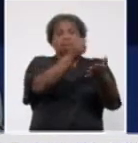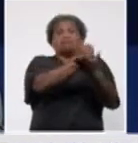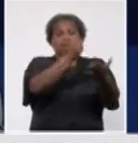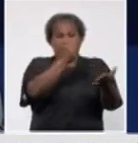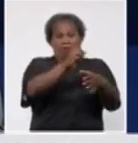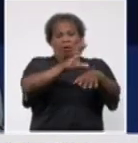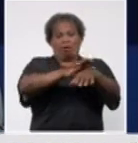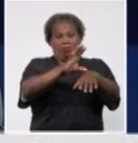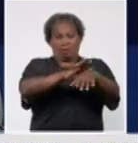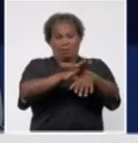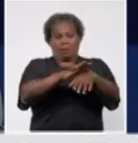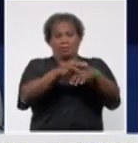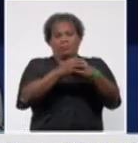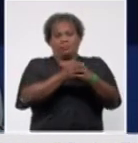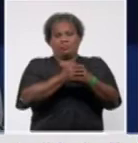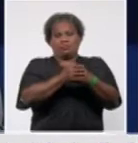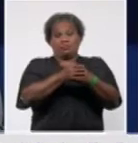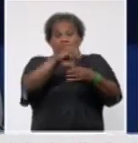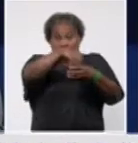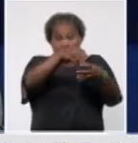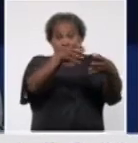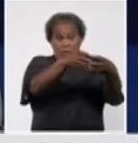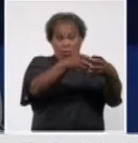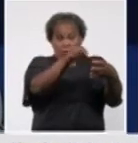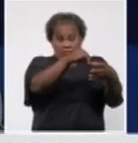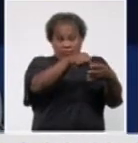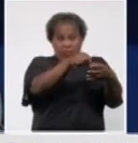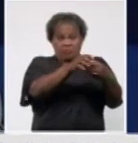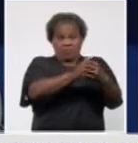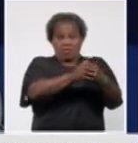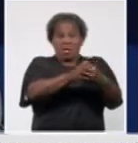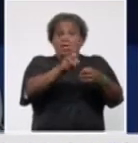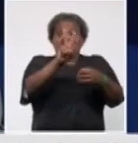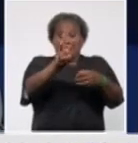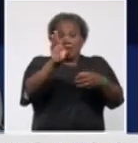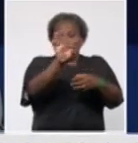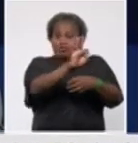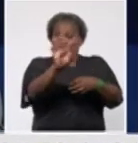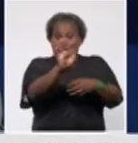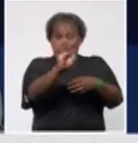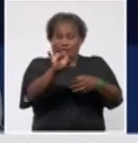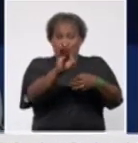85.06% of which have responded well to treatment and been discharged from hospital.